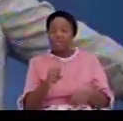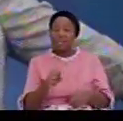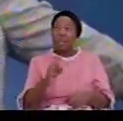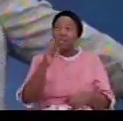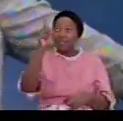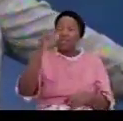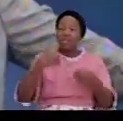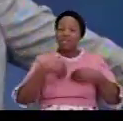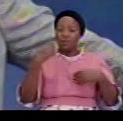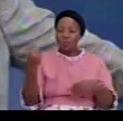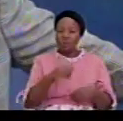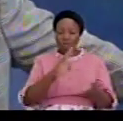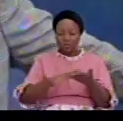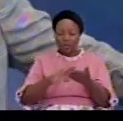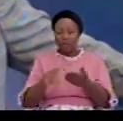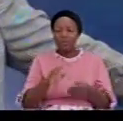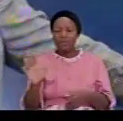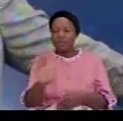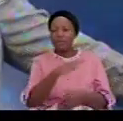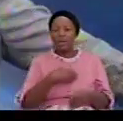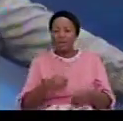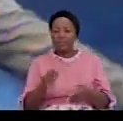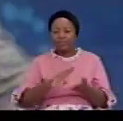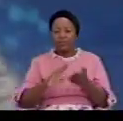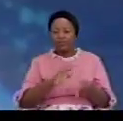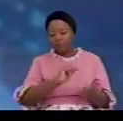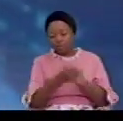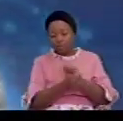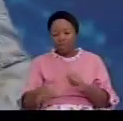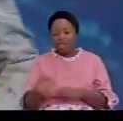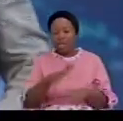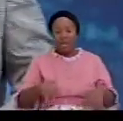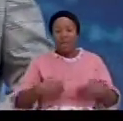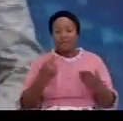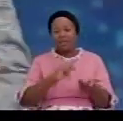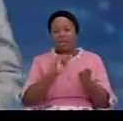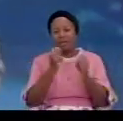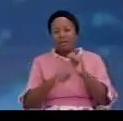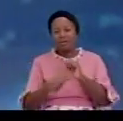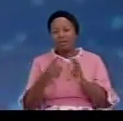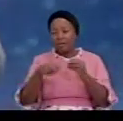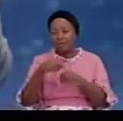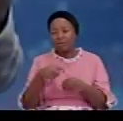forgiven them. He has always turned their lives around.